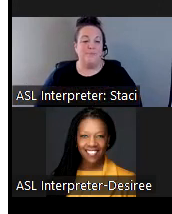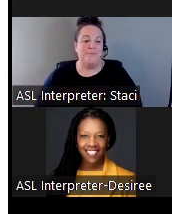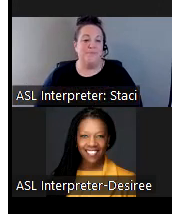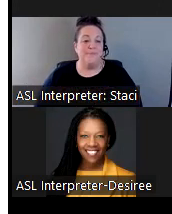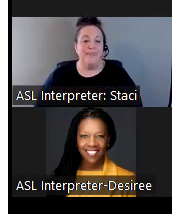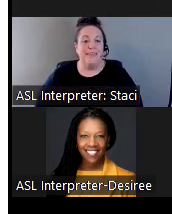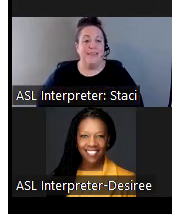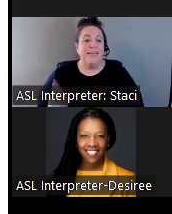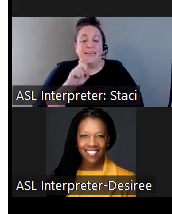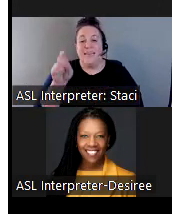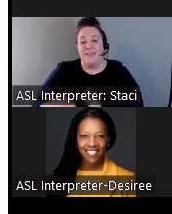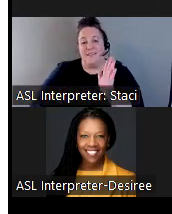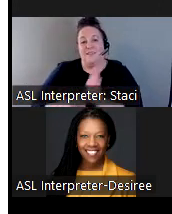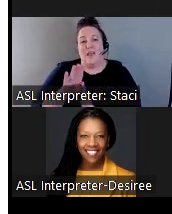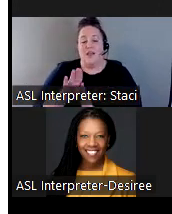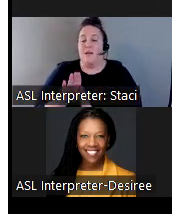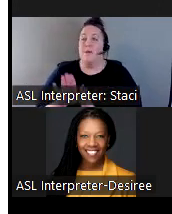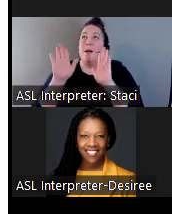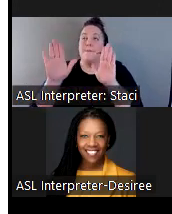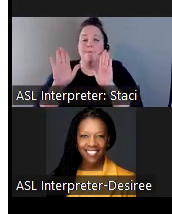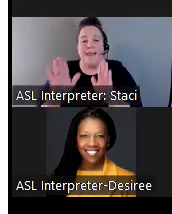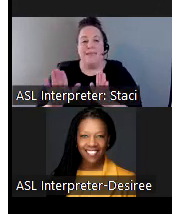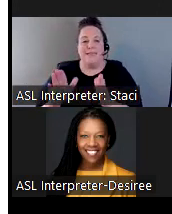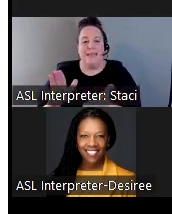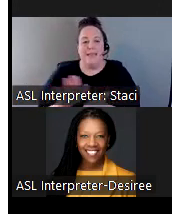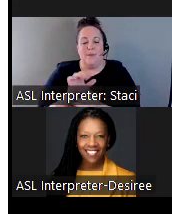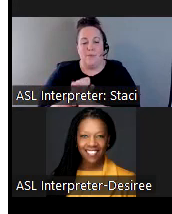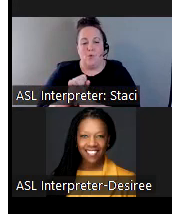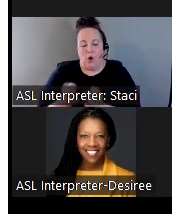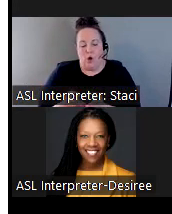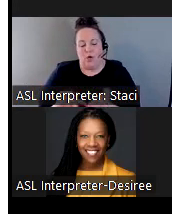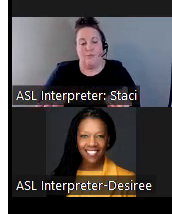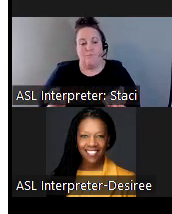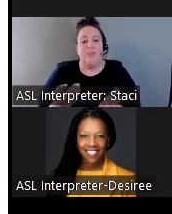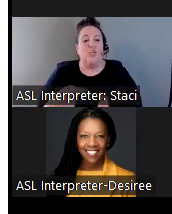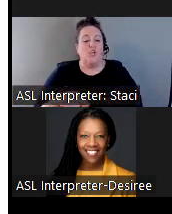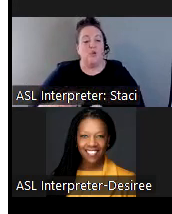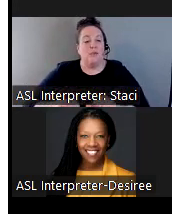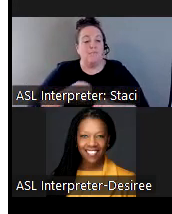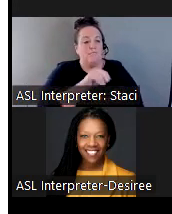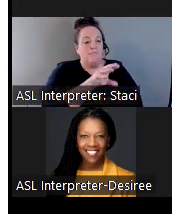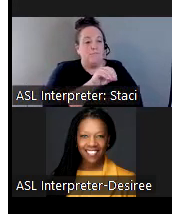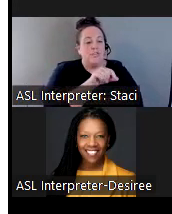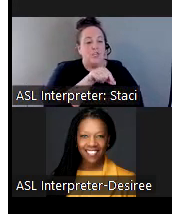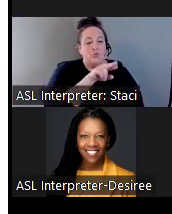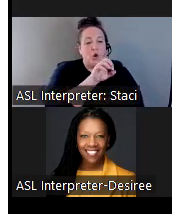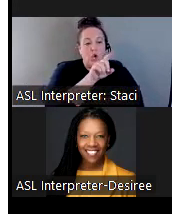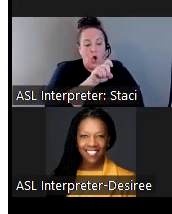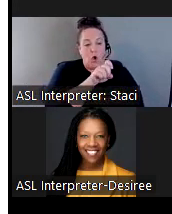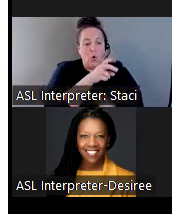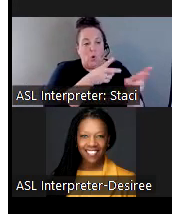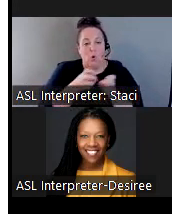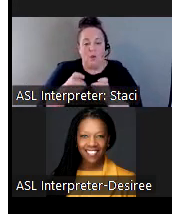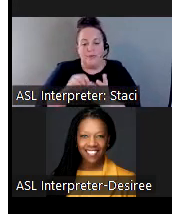Texas has developed an excellent handout for parents and for you. Again, you can go to the QR, you can download this, provide it to